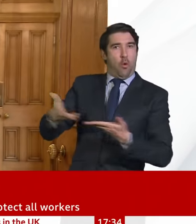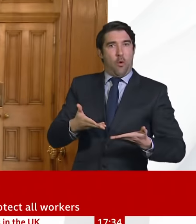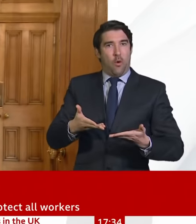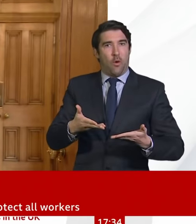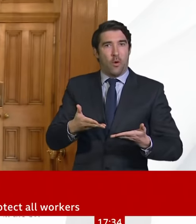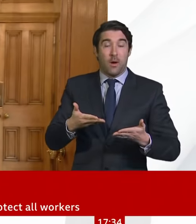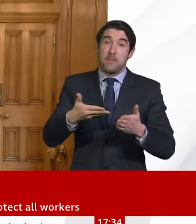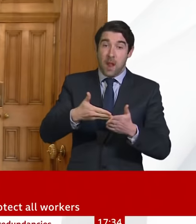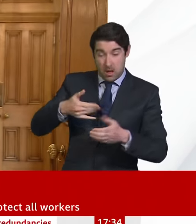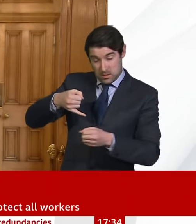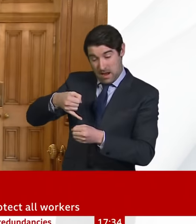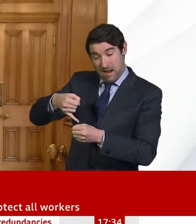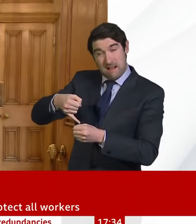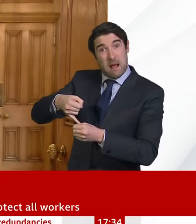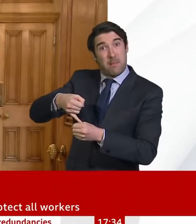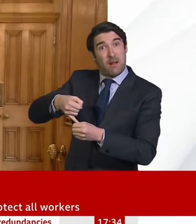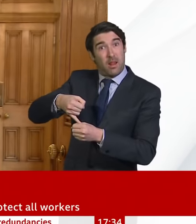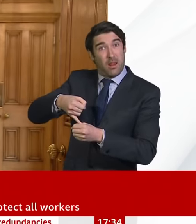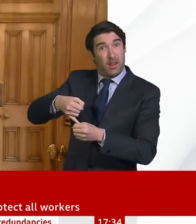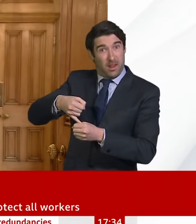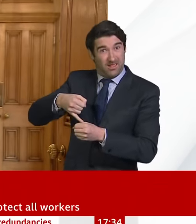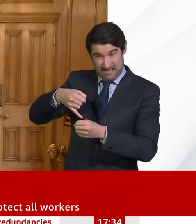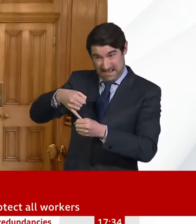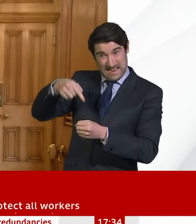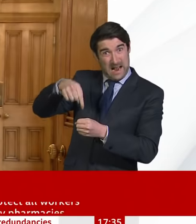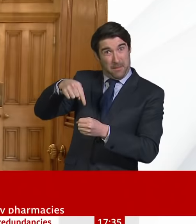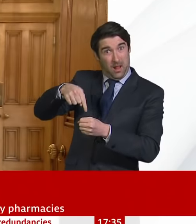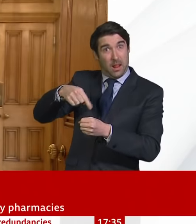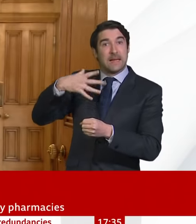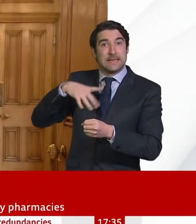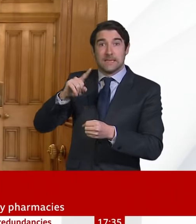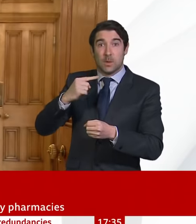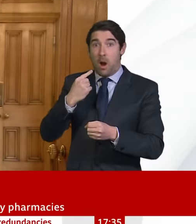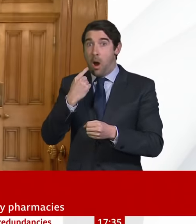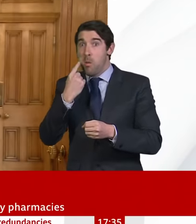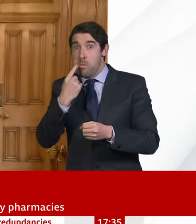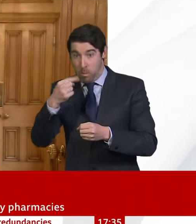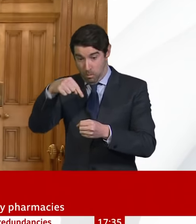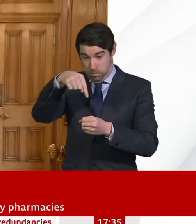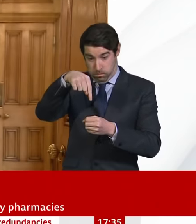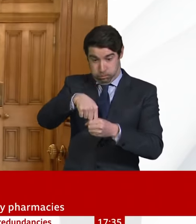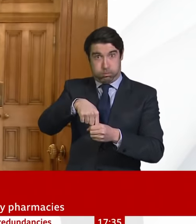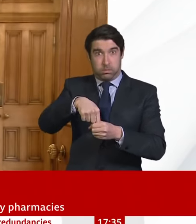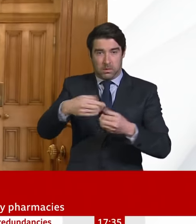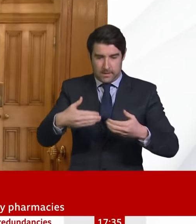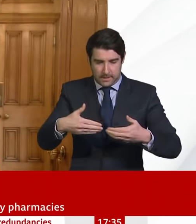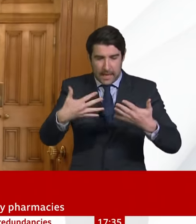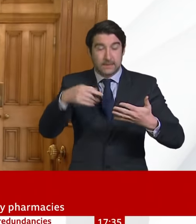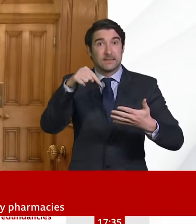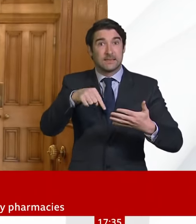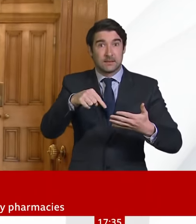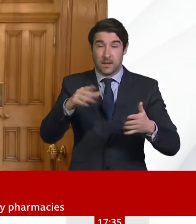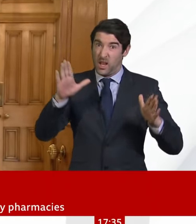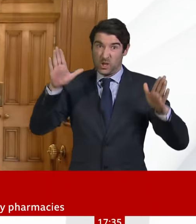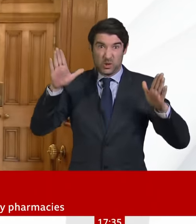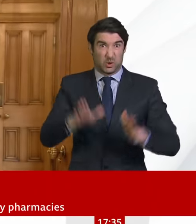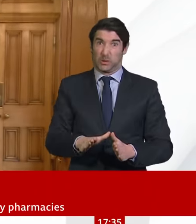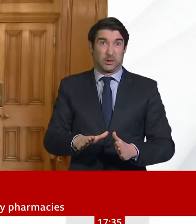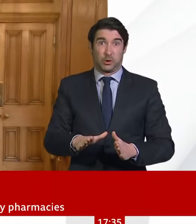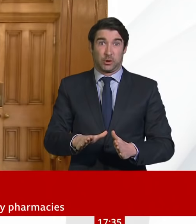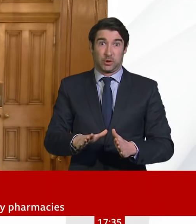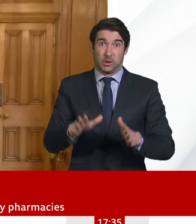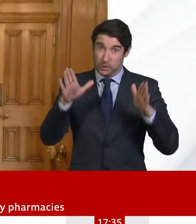and the President of the United States have commented, this is a global challenge. I'm sure that we'll get there. Next, there's the